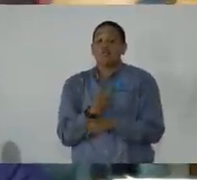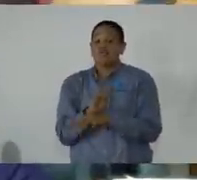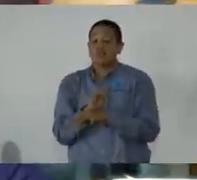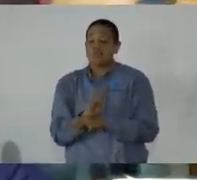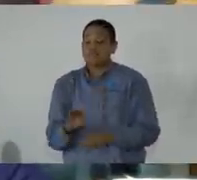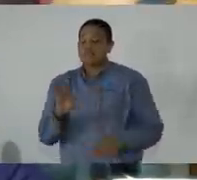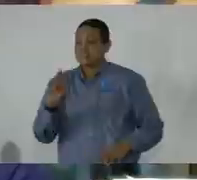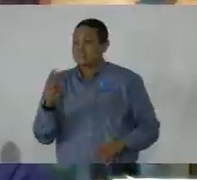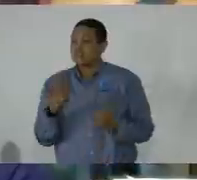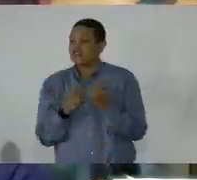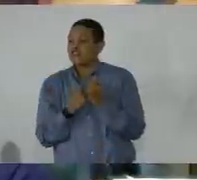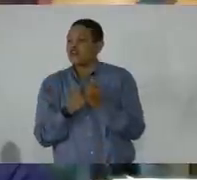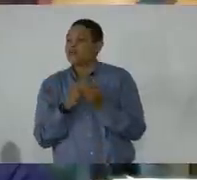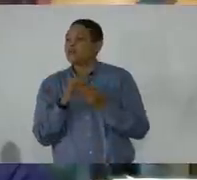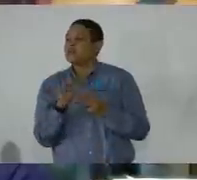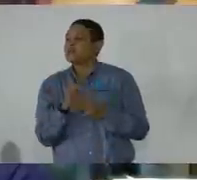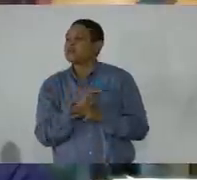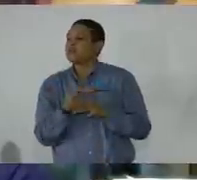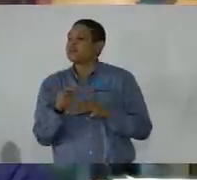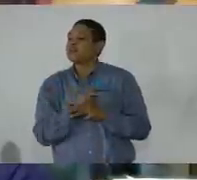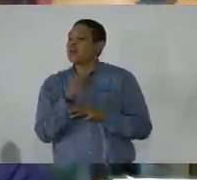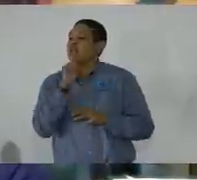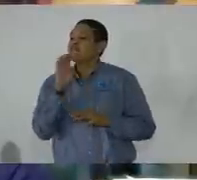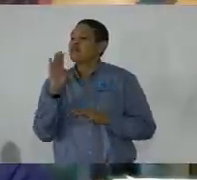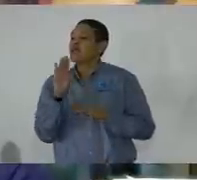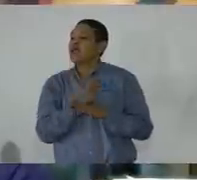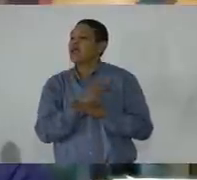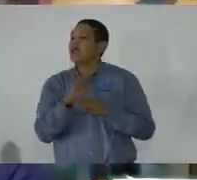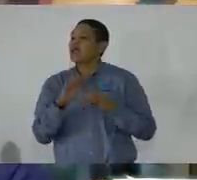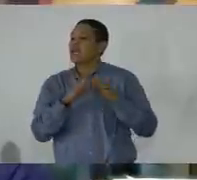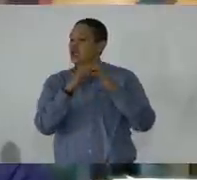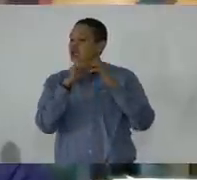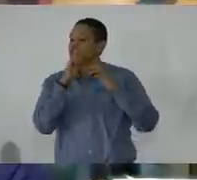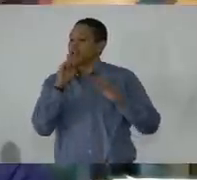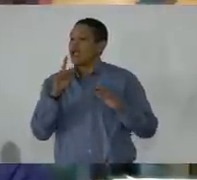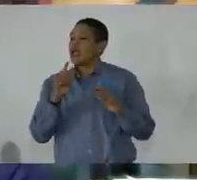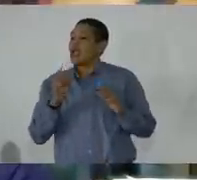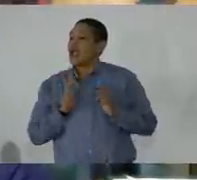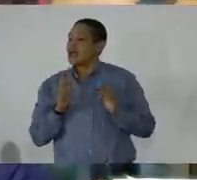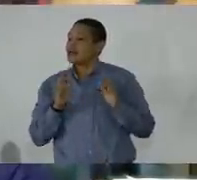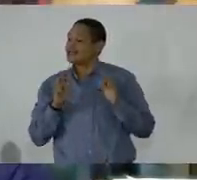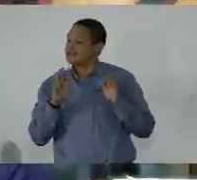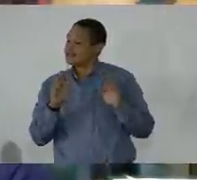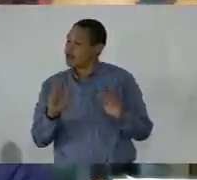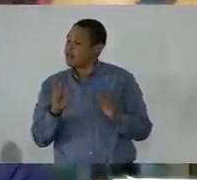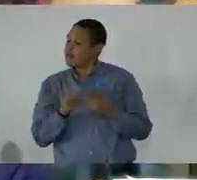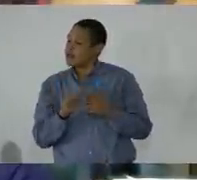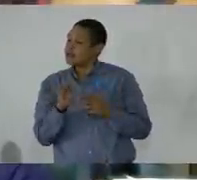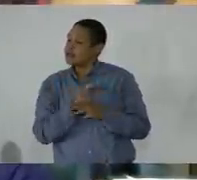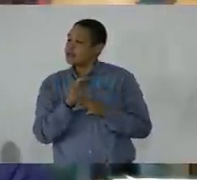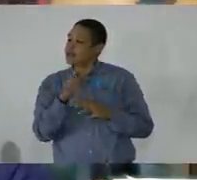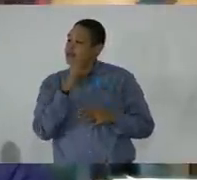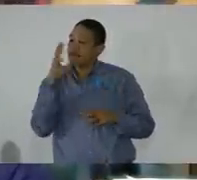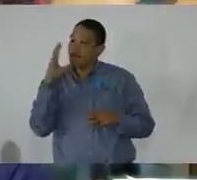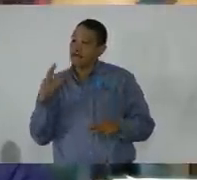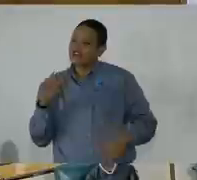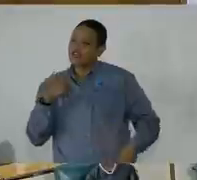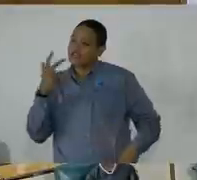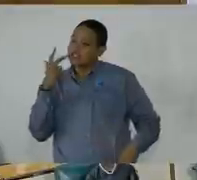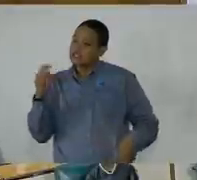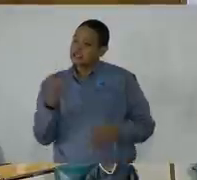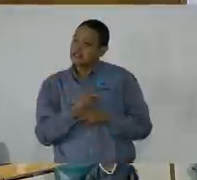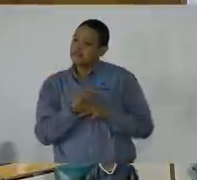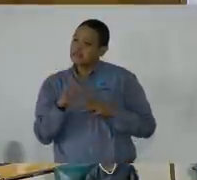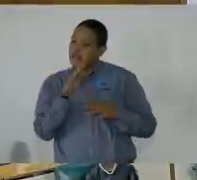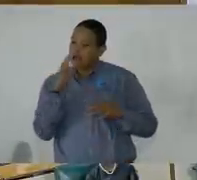of State in the Ministry of Industry and Commerce and the Minister of Agriculture. Well, I see the Minister of Agriculture has